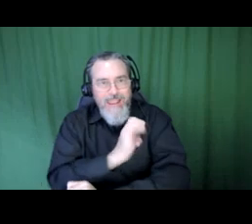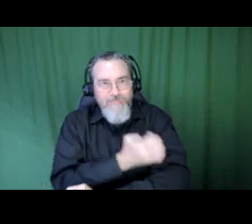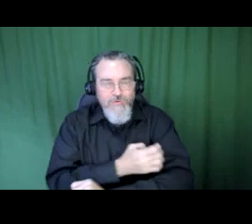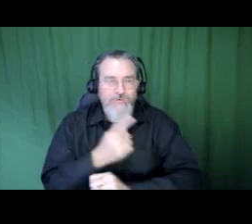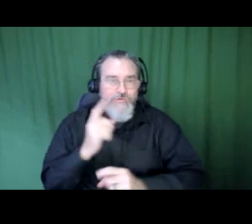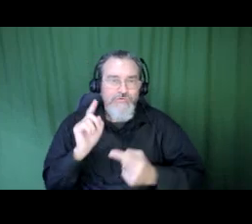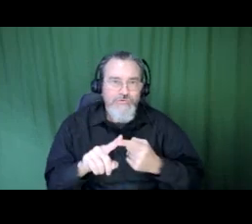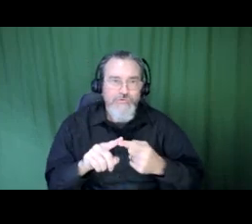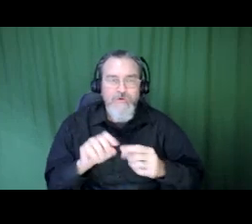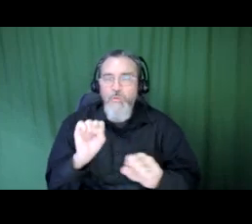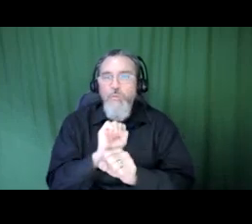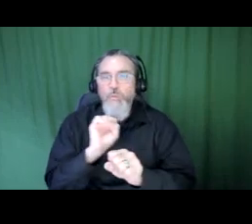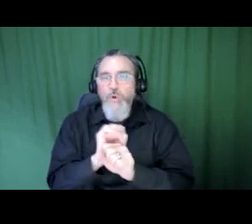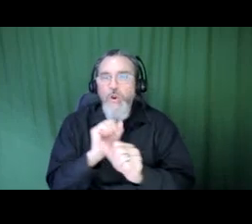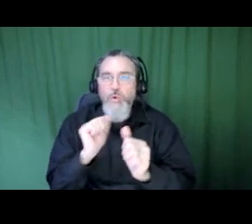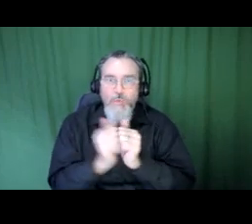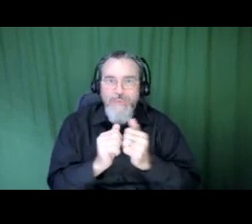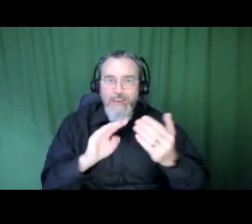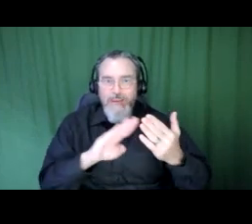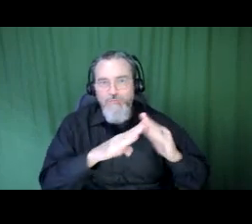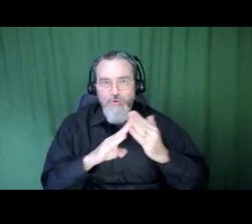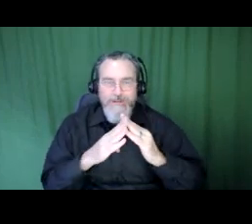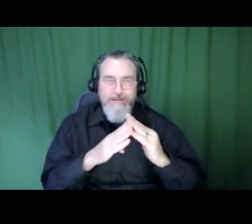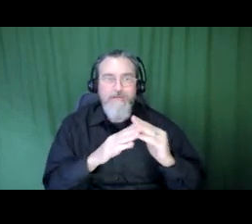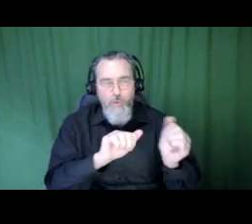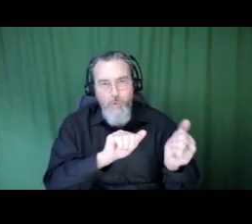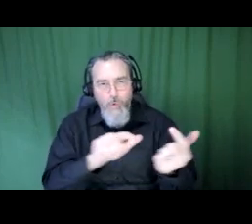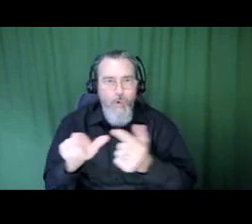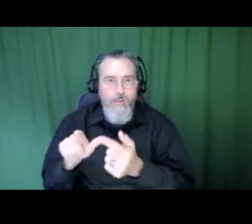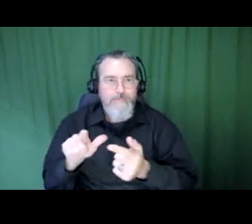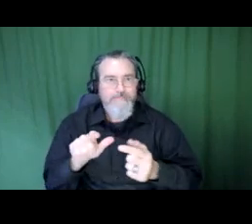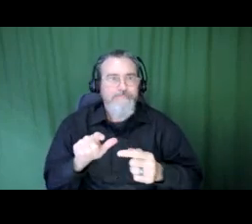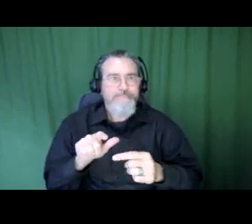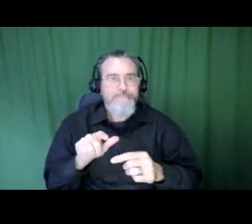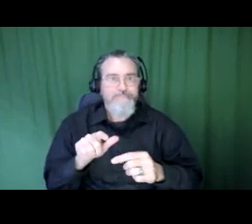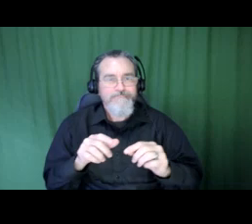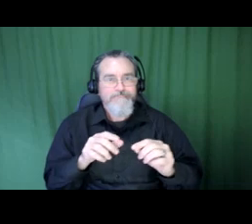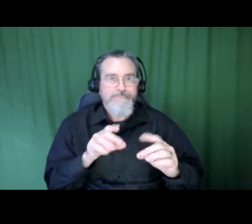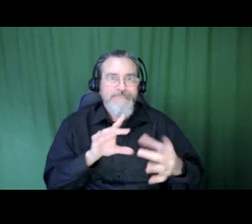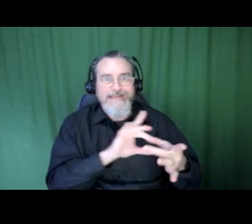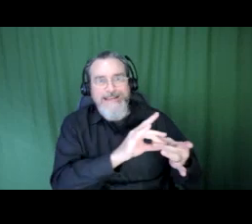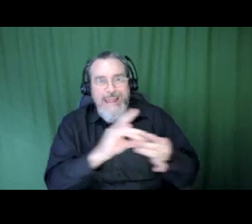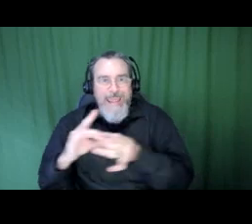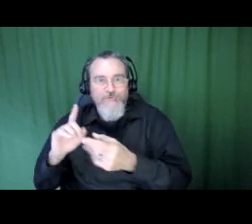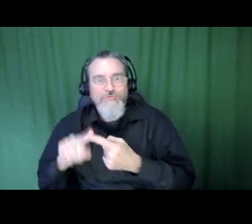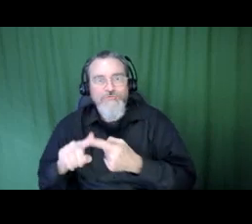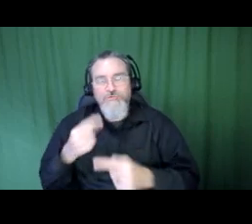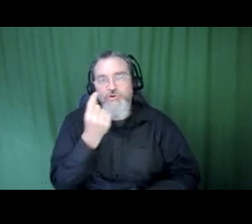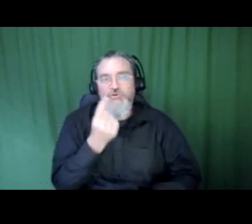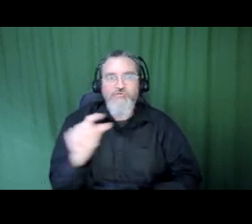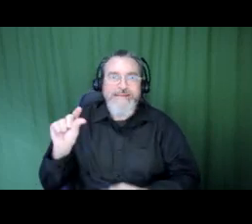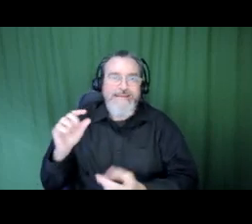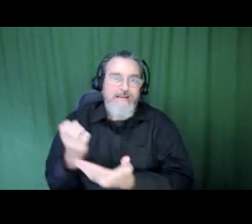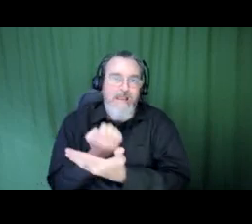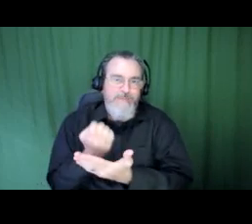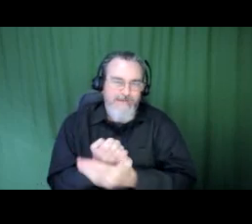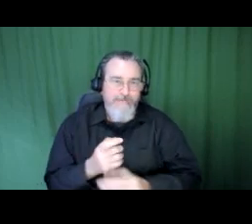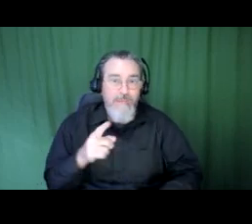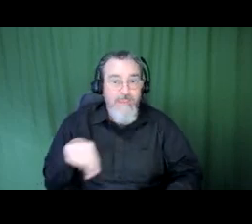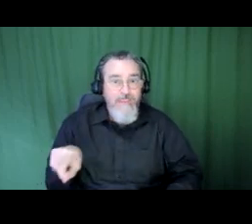of the community that all touch the green economy. So these folks bring mentorship and